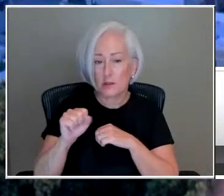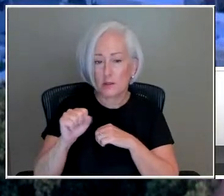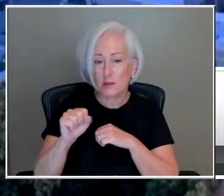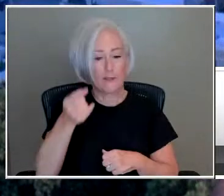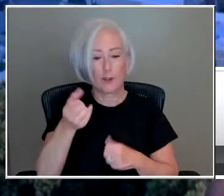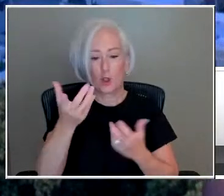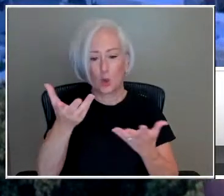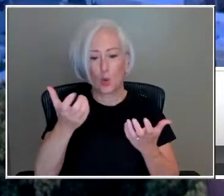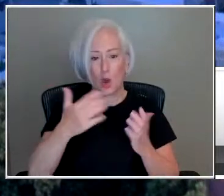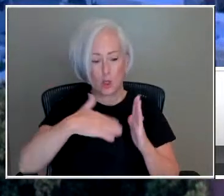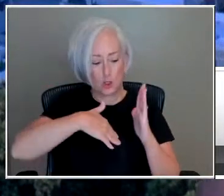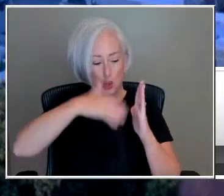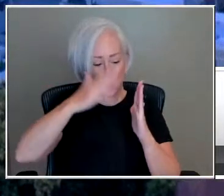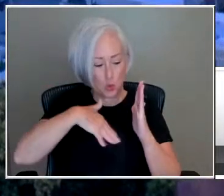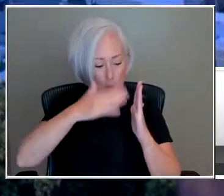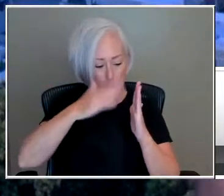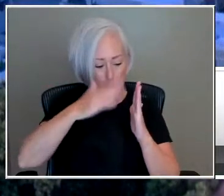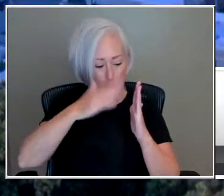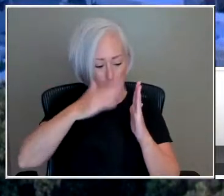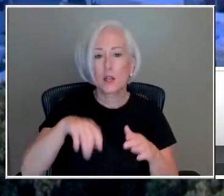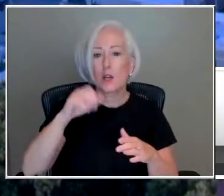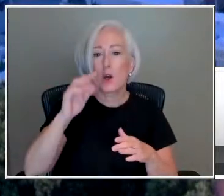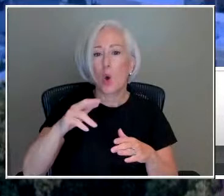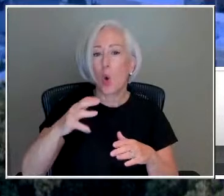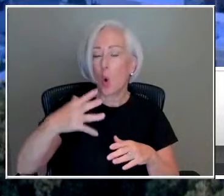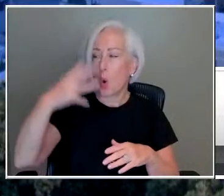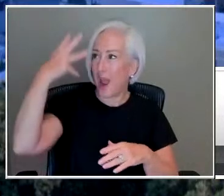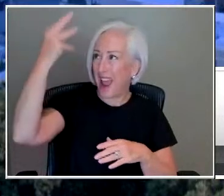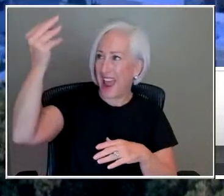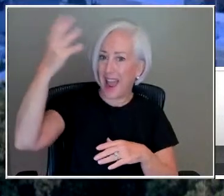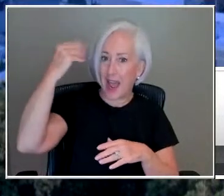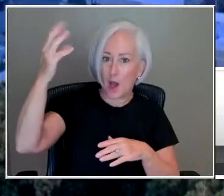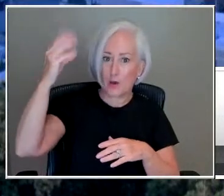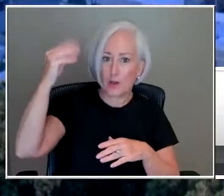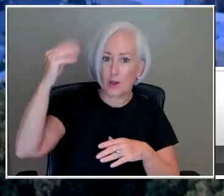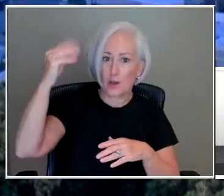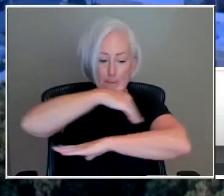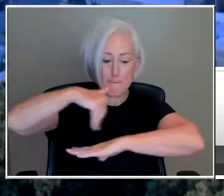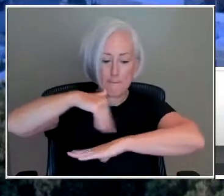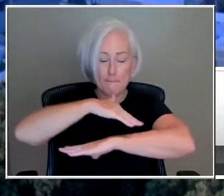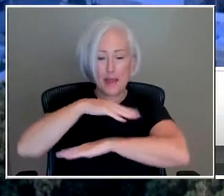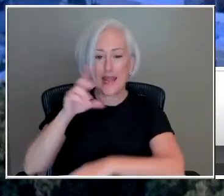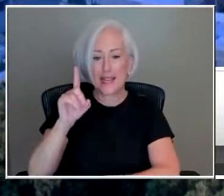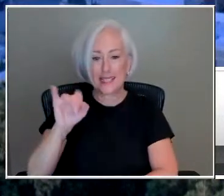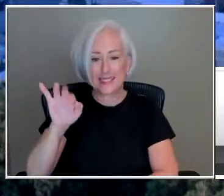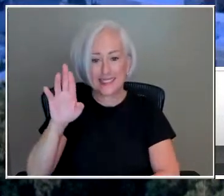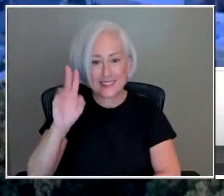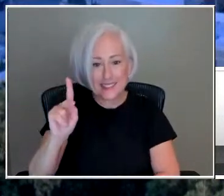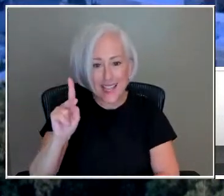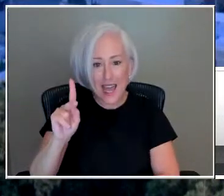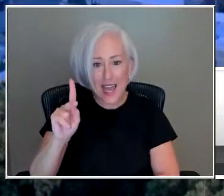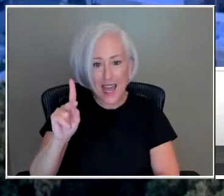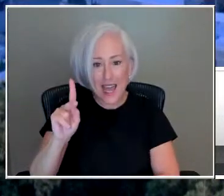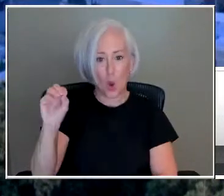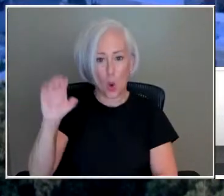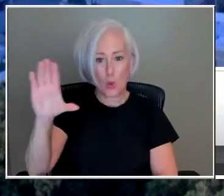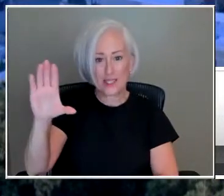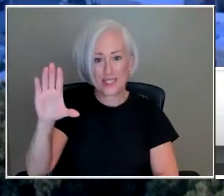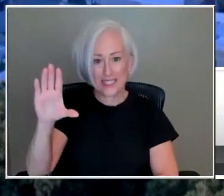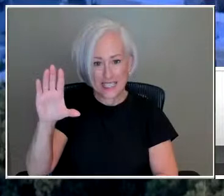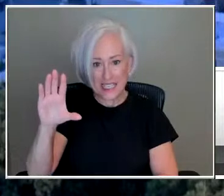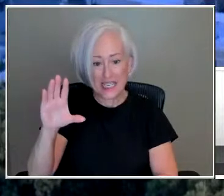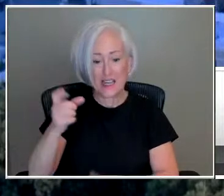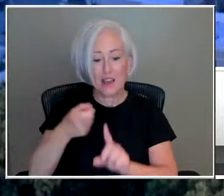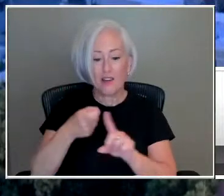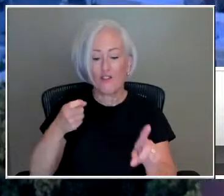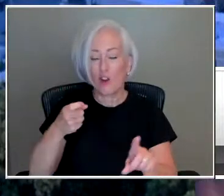something on your deck that would release the VOCs, the evaporative emissions, they come from gasoline or acetone,